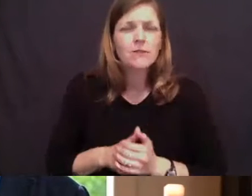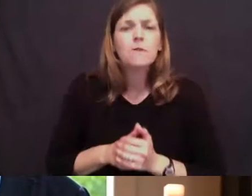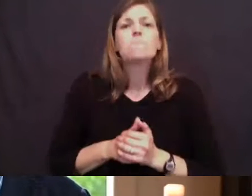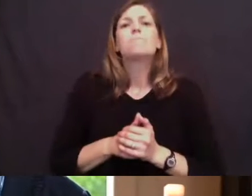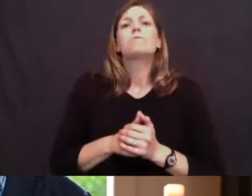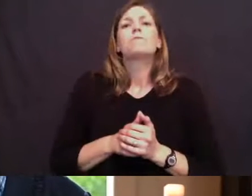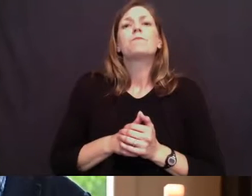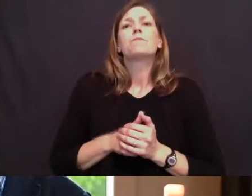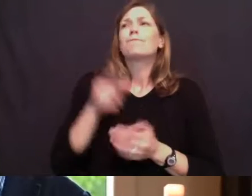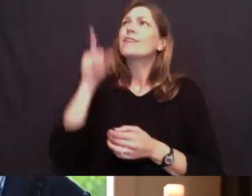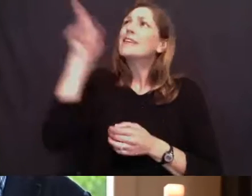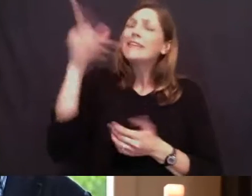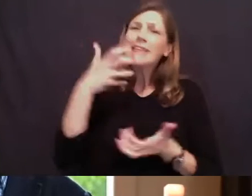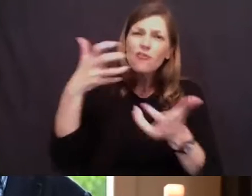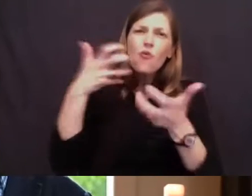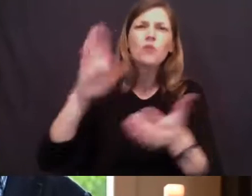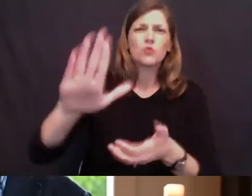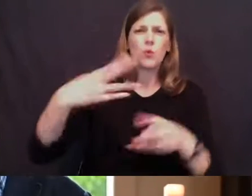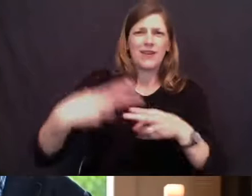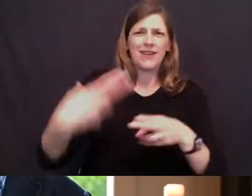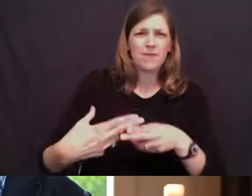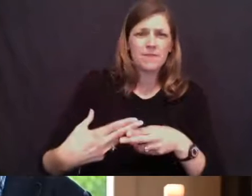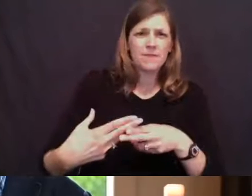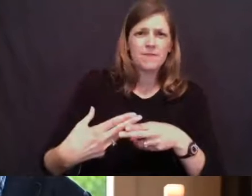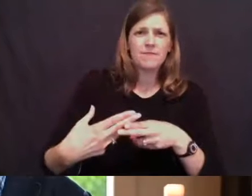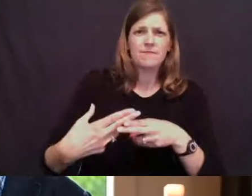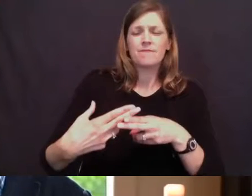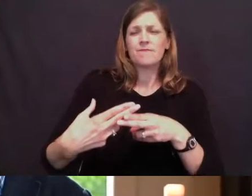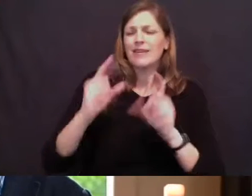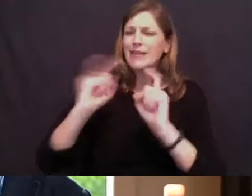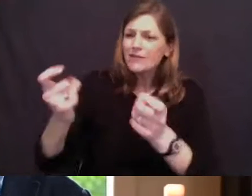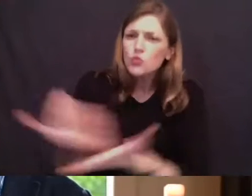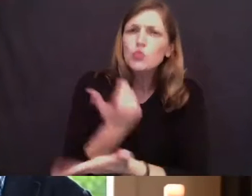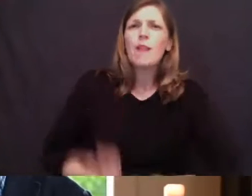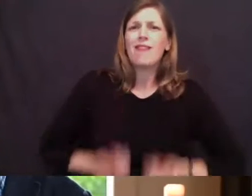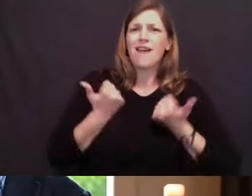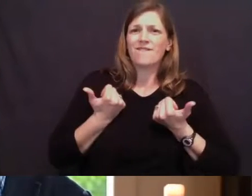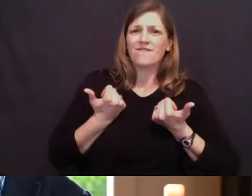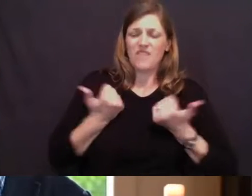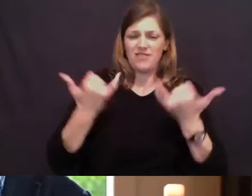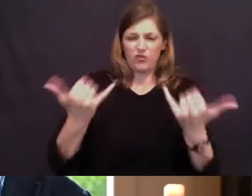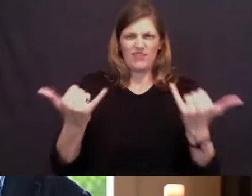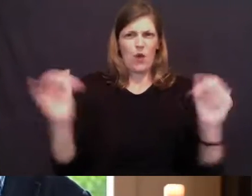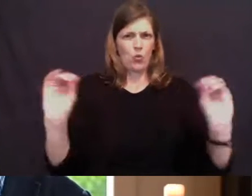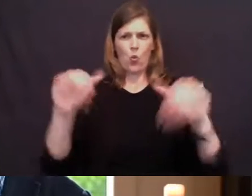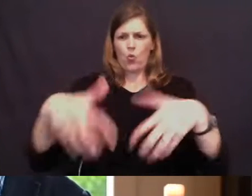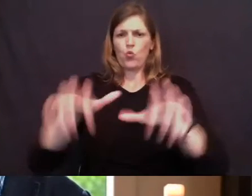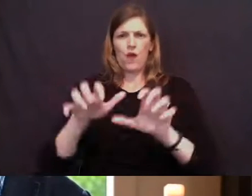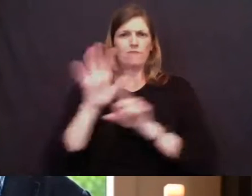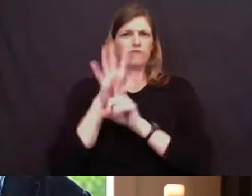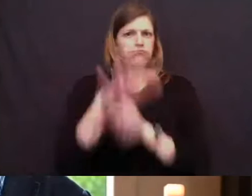He calls your name, brings you out, gives you new life. There is now no grave that can hold you